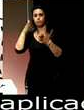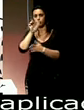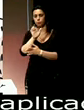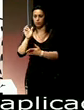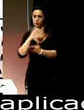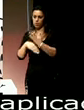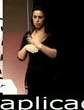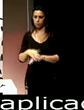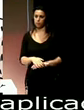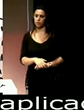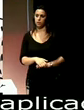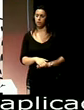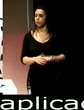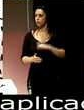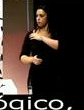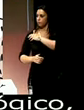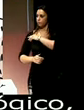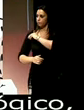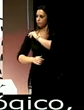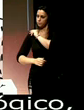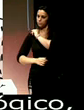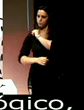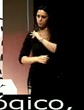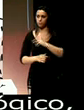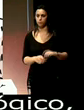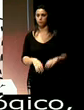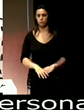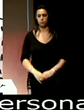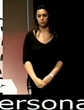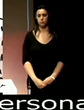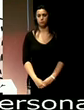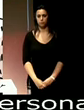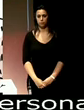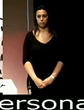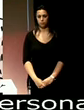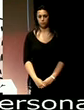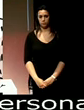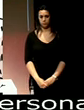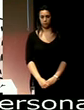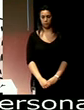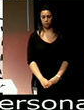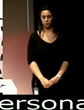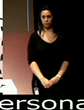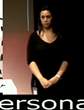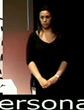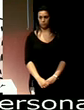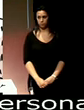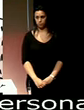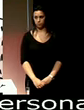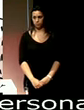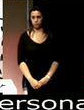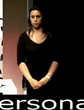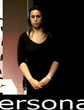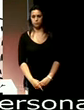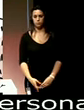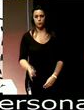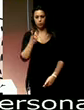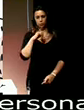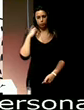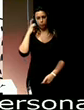Inside has taken more than 3.5 years for development and has been